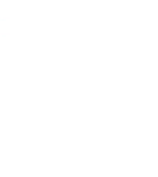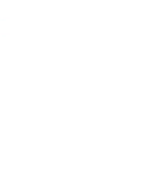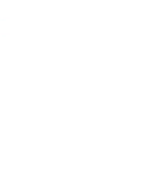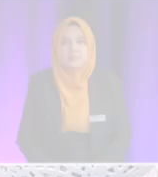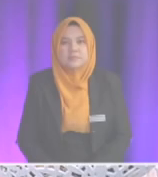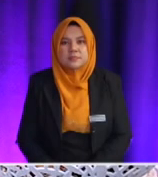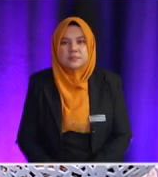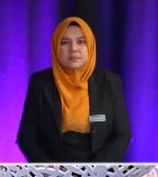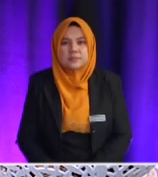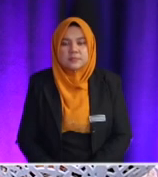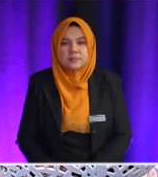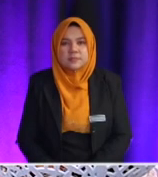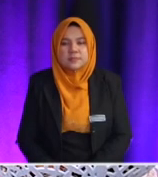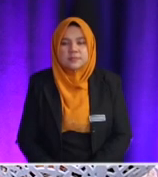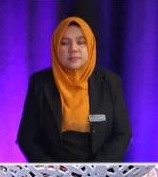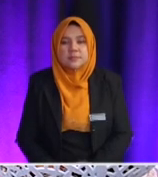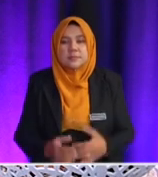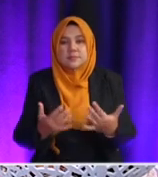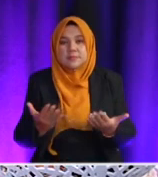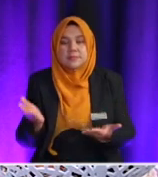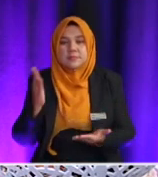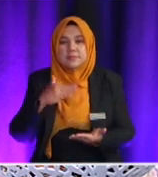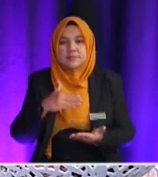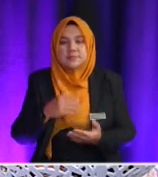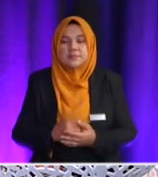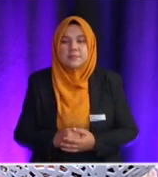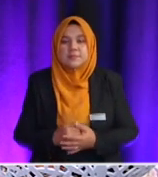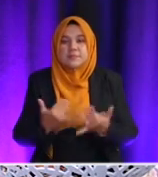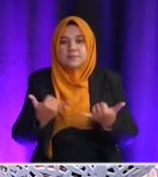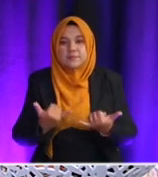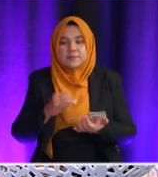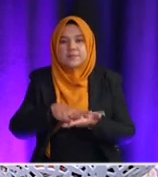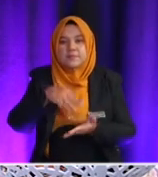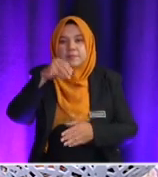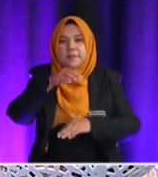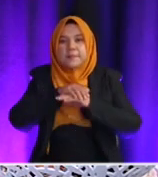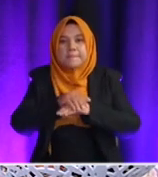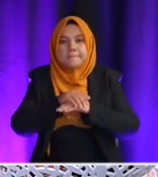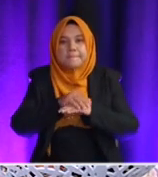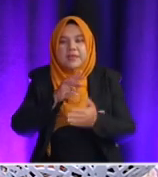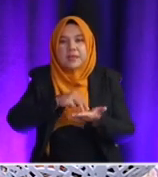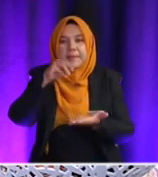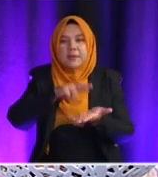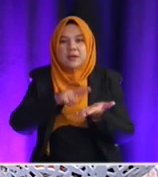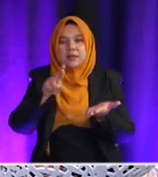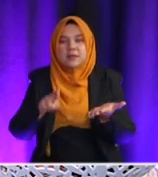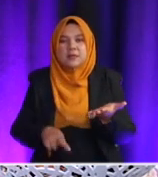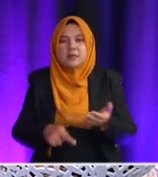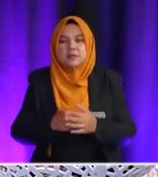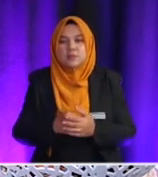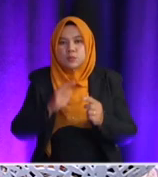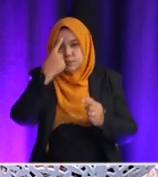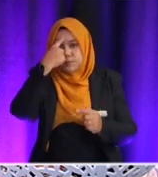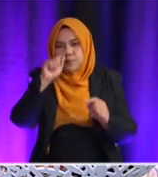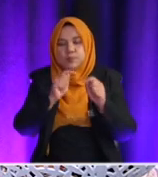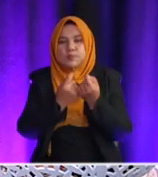KPM. All right, let's come back to class. We are learning English today for our Menengah Rendah slot for Form